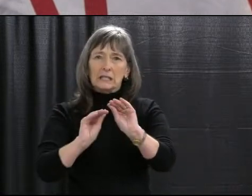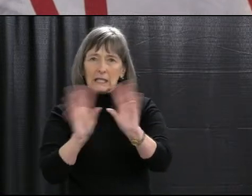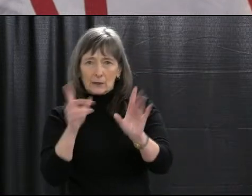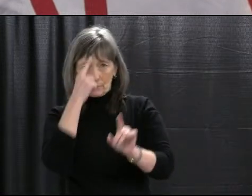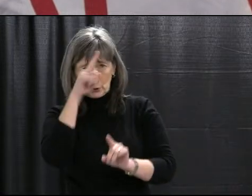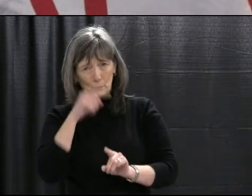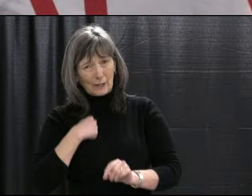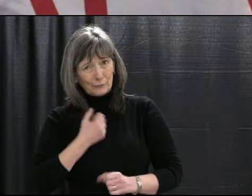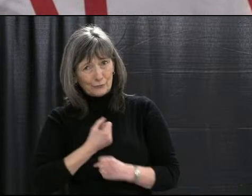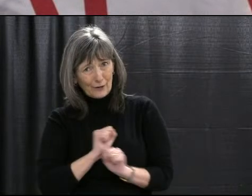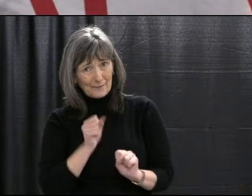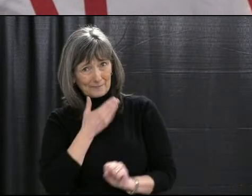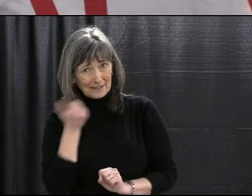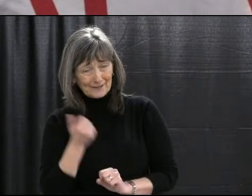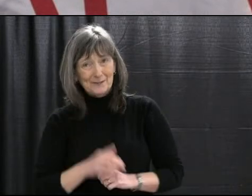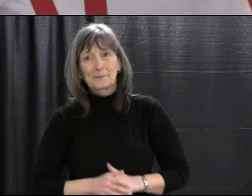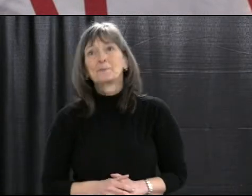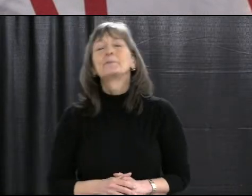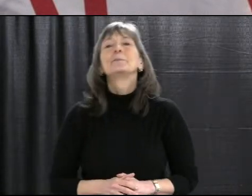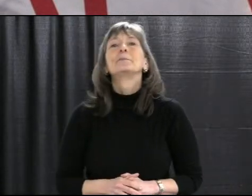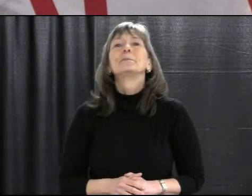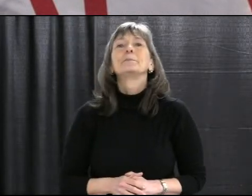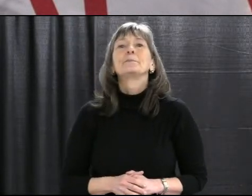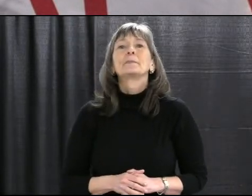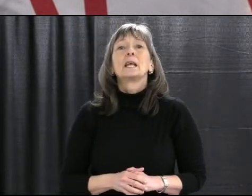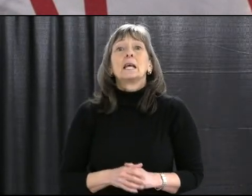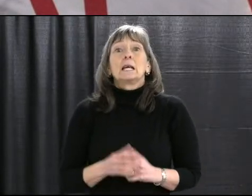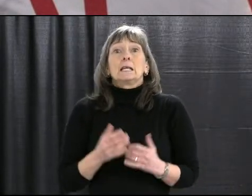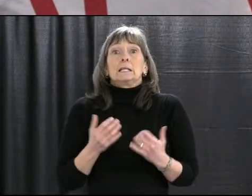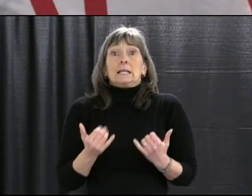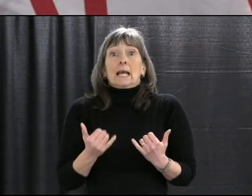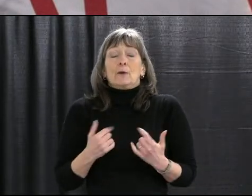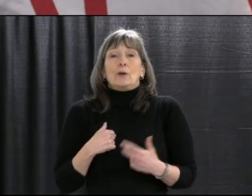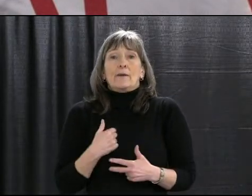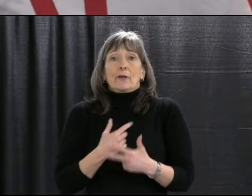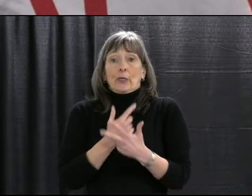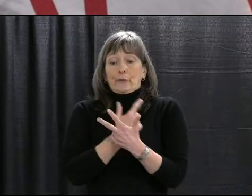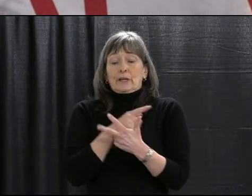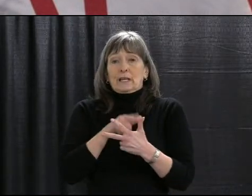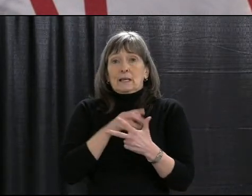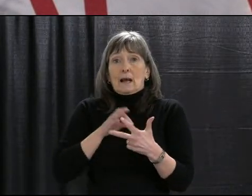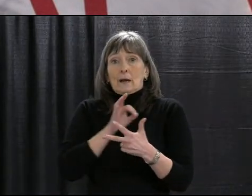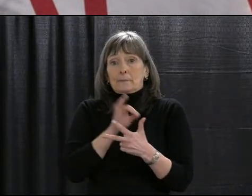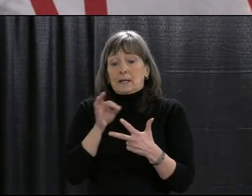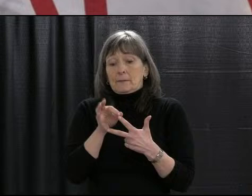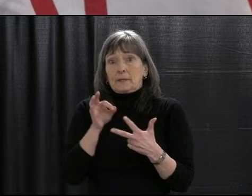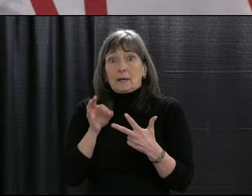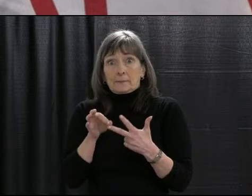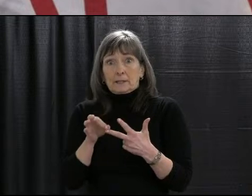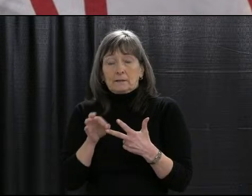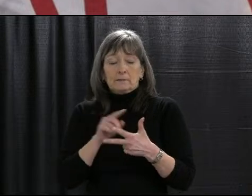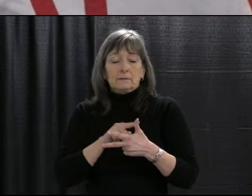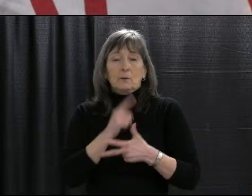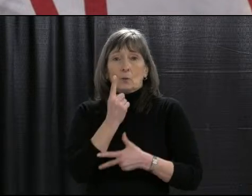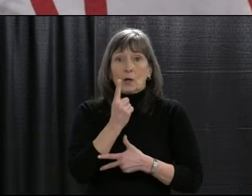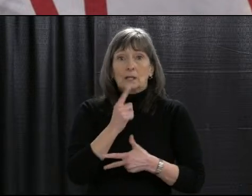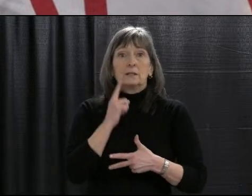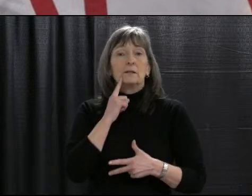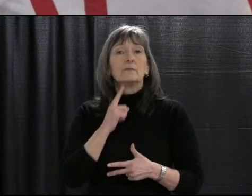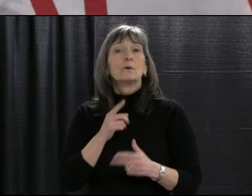best. This first of 3 updates today is the expansion of